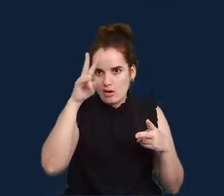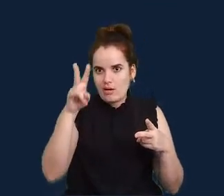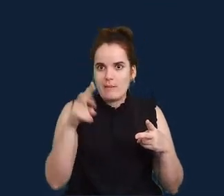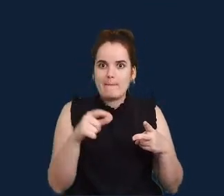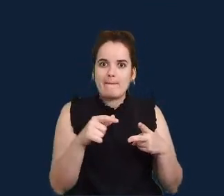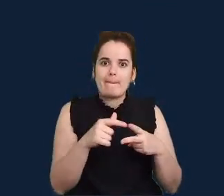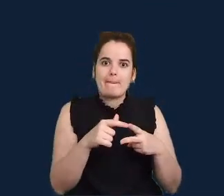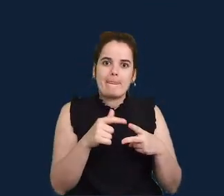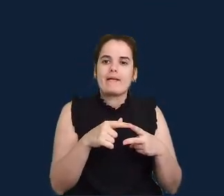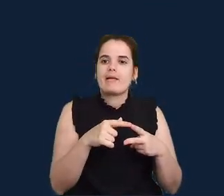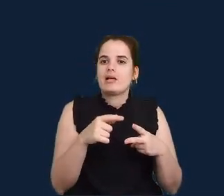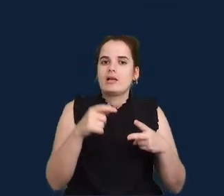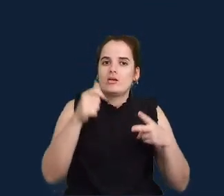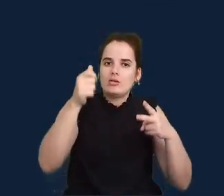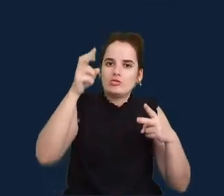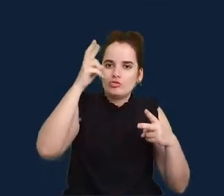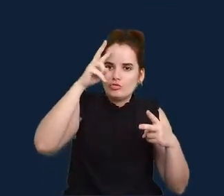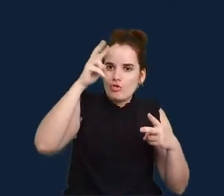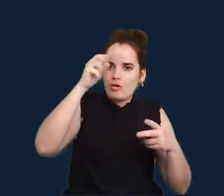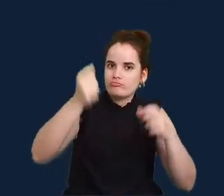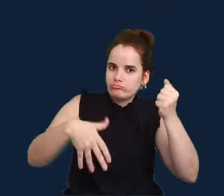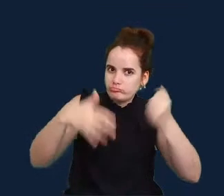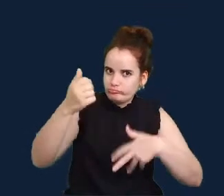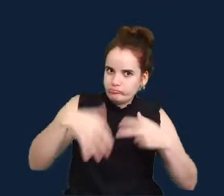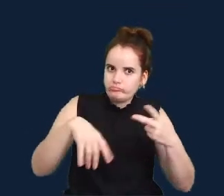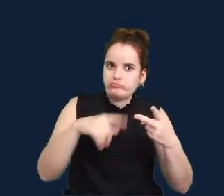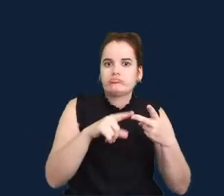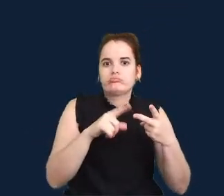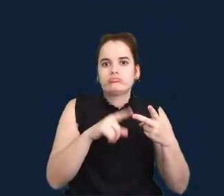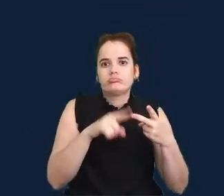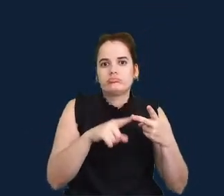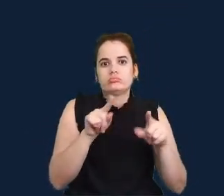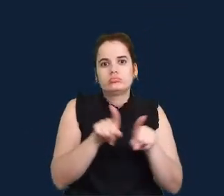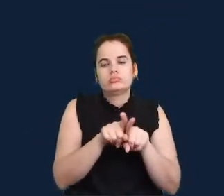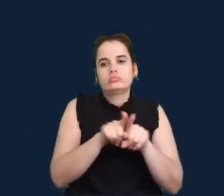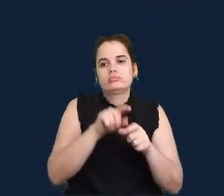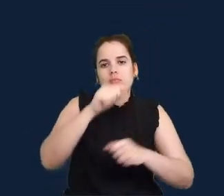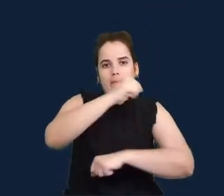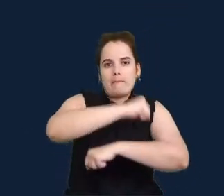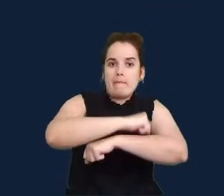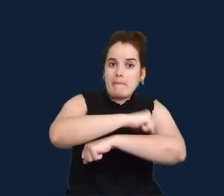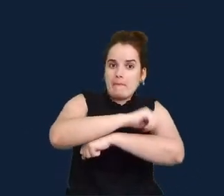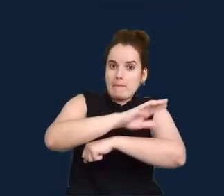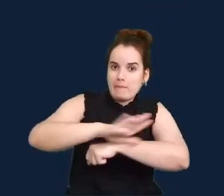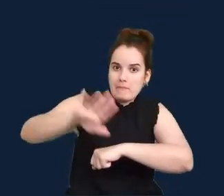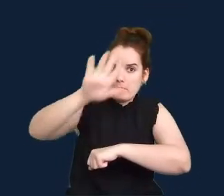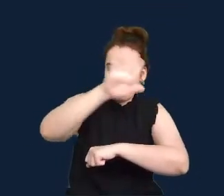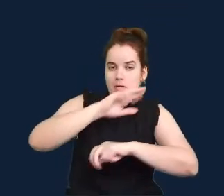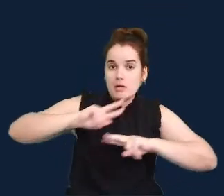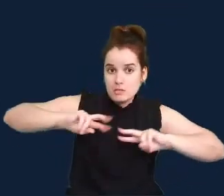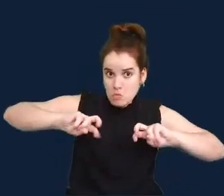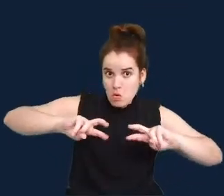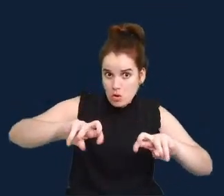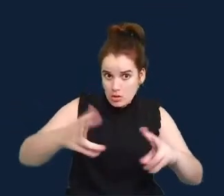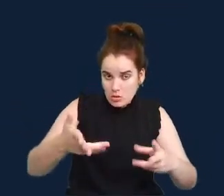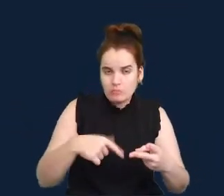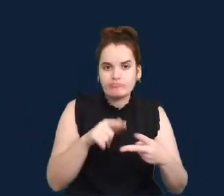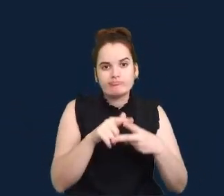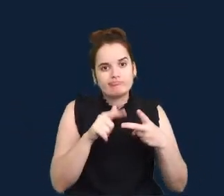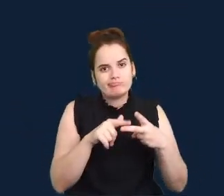dashboards. So do you think is it possible to combine the journalist perspective of explanatory stories